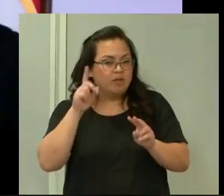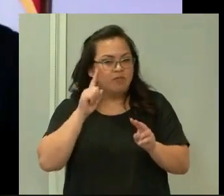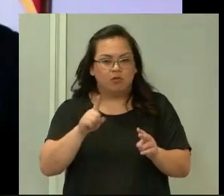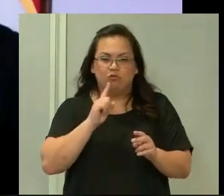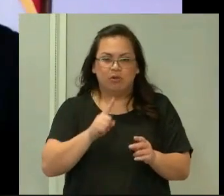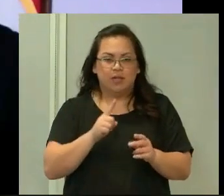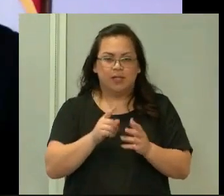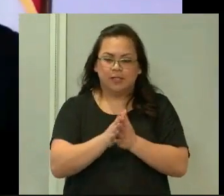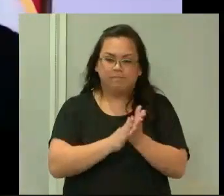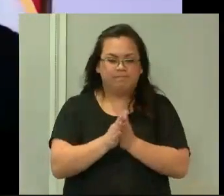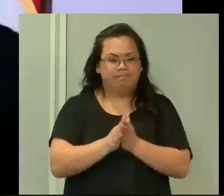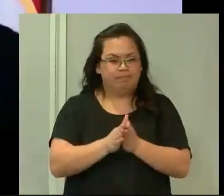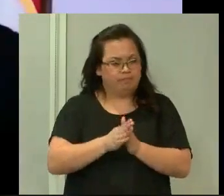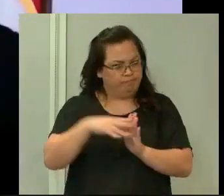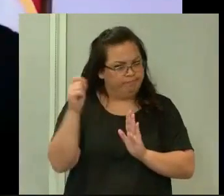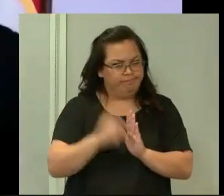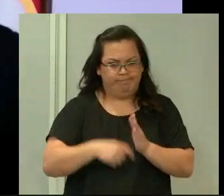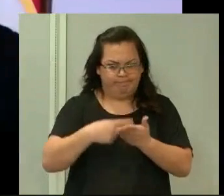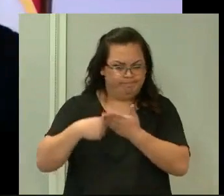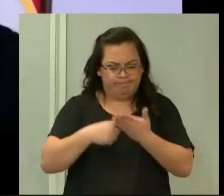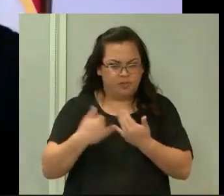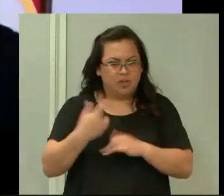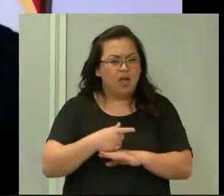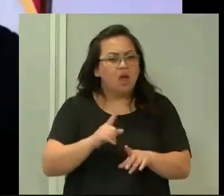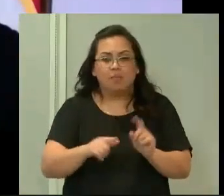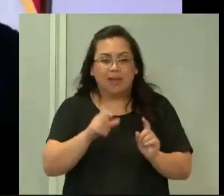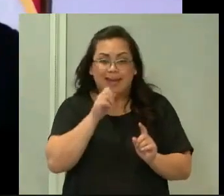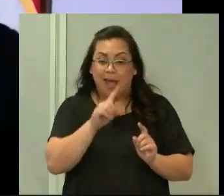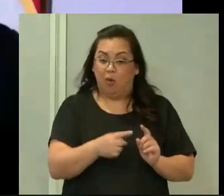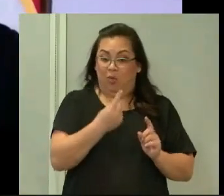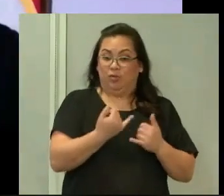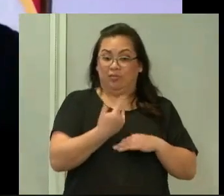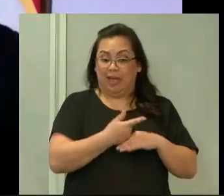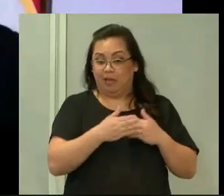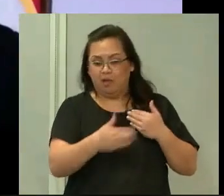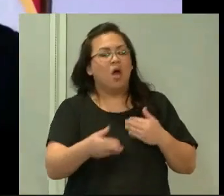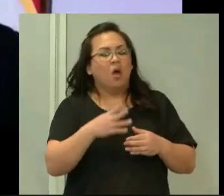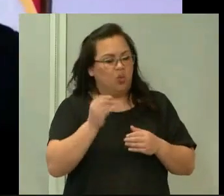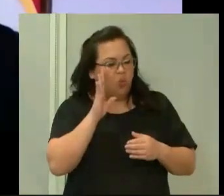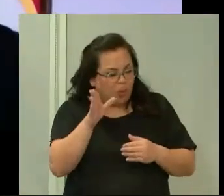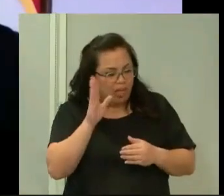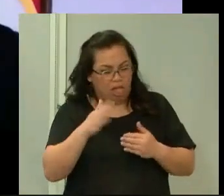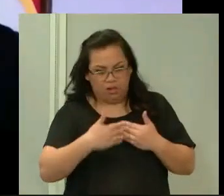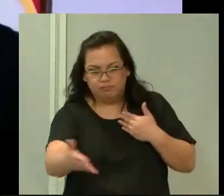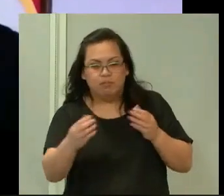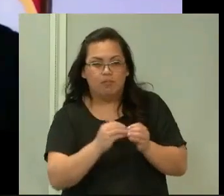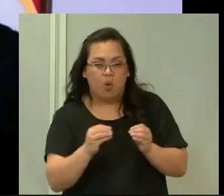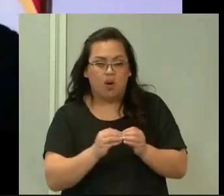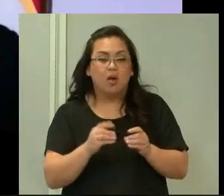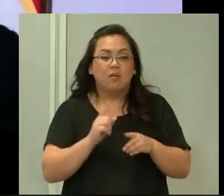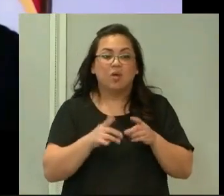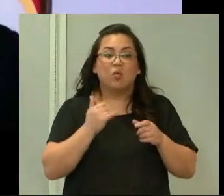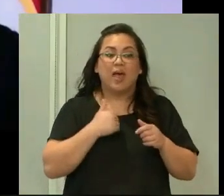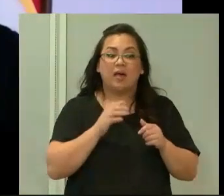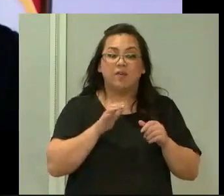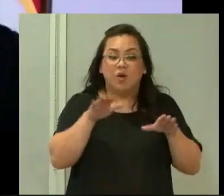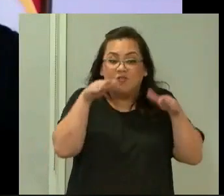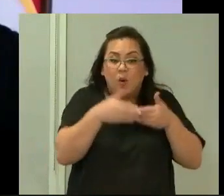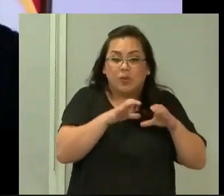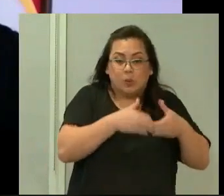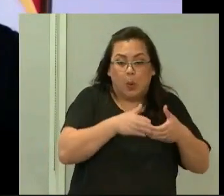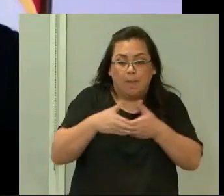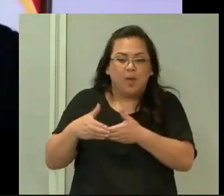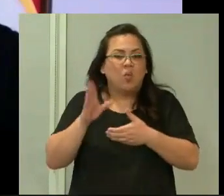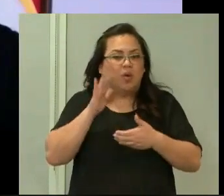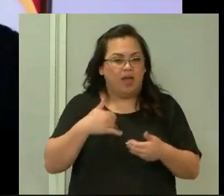very robust conversation today, but not our only conversation. I do want to mention that there'll be focus groups taking place in addition to today's focus